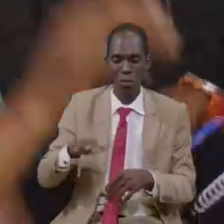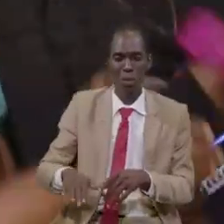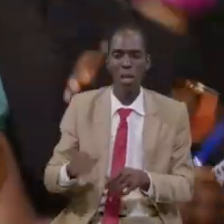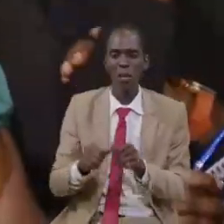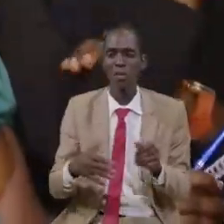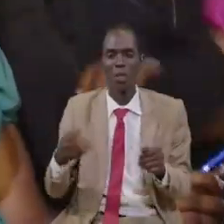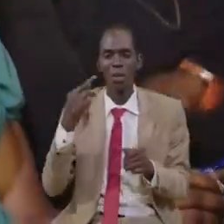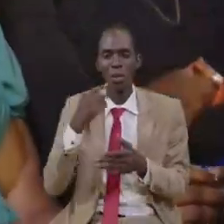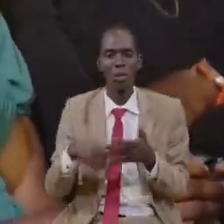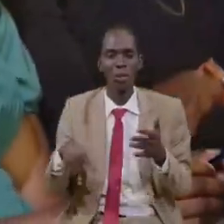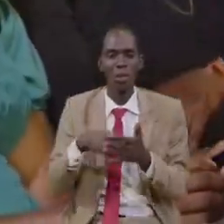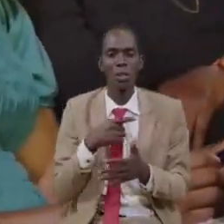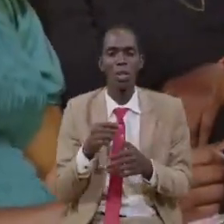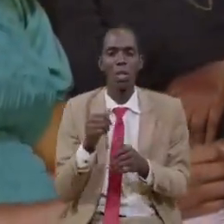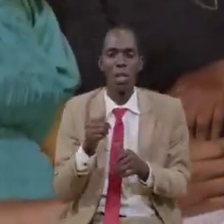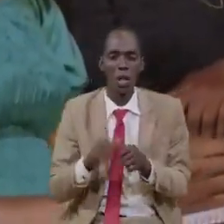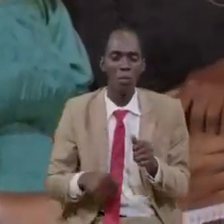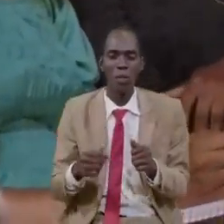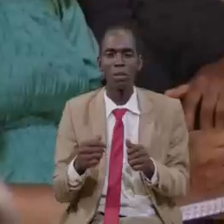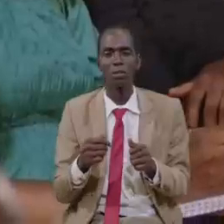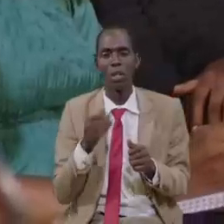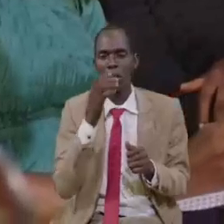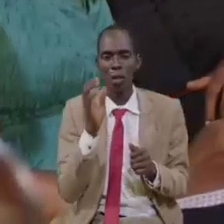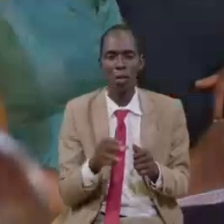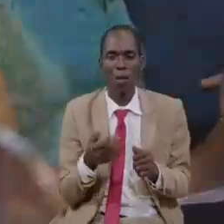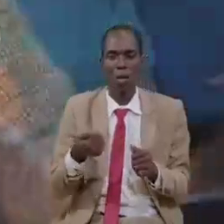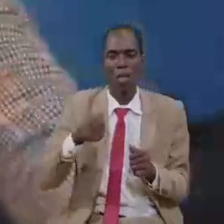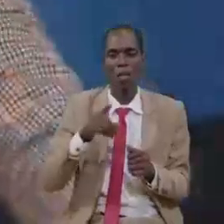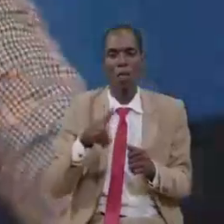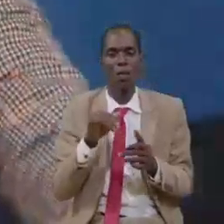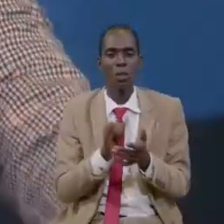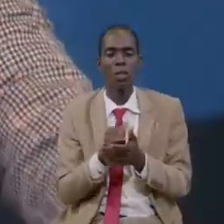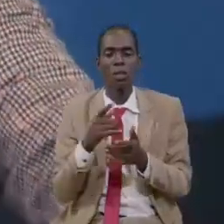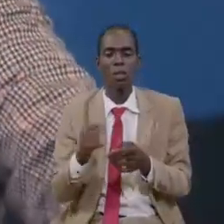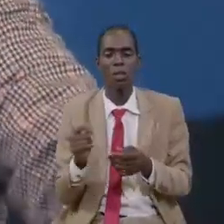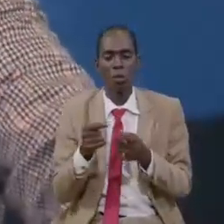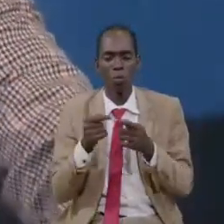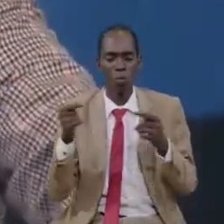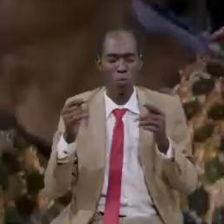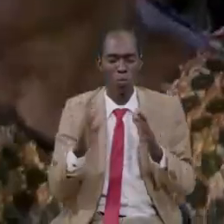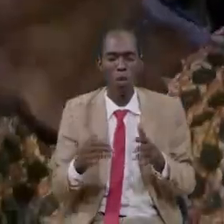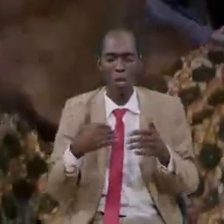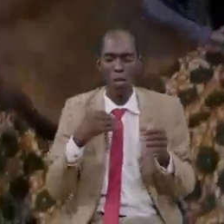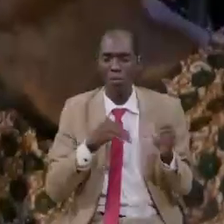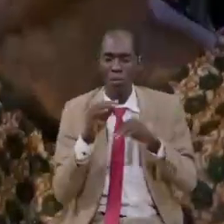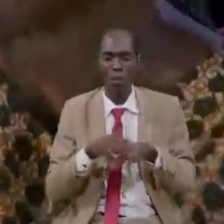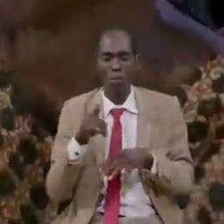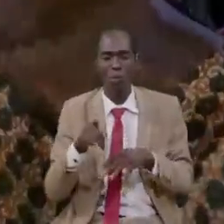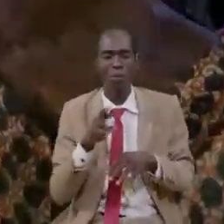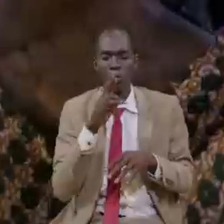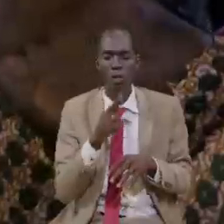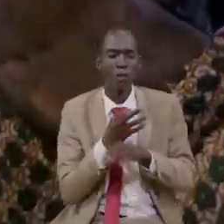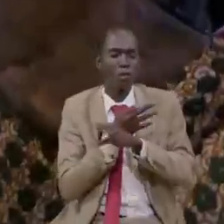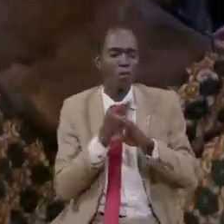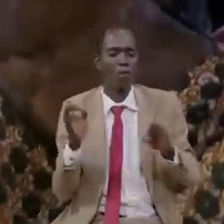curse anyone has placed upon you tonight, they are gone in Jesus' name. And